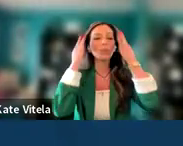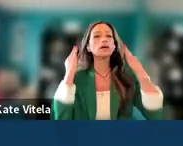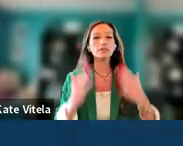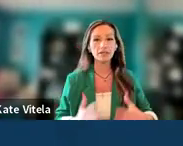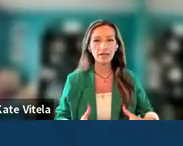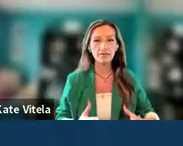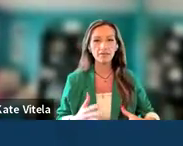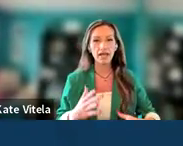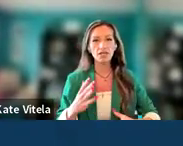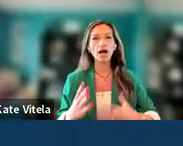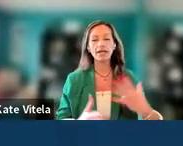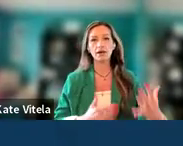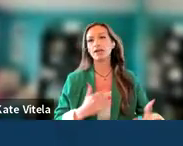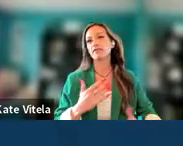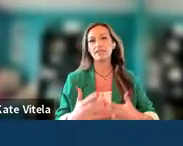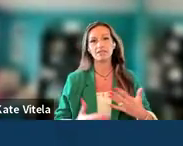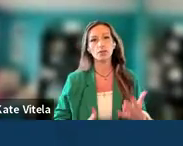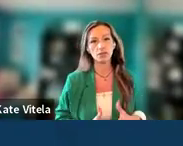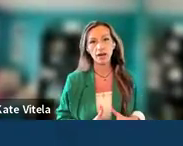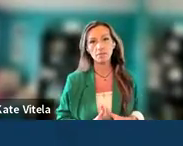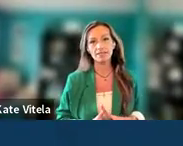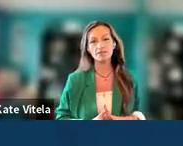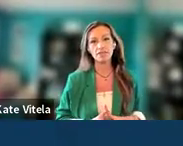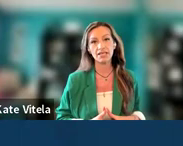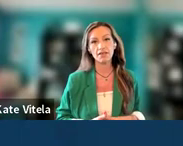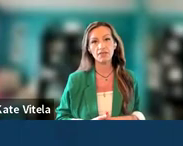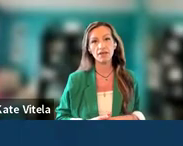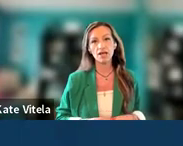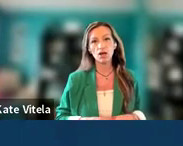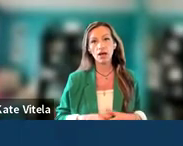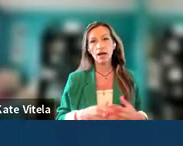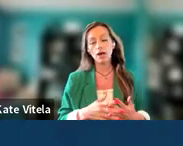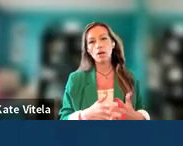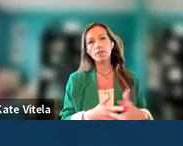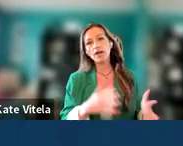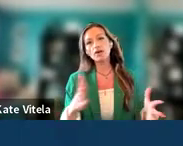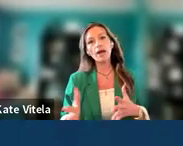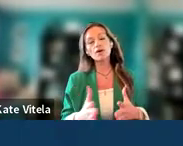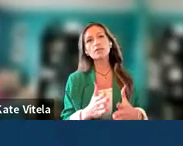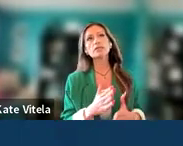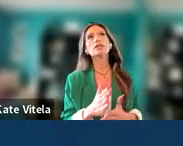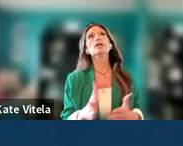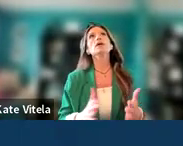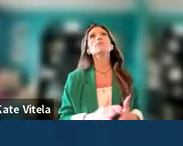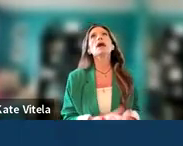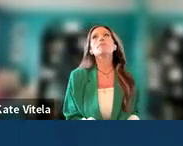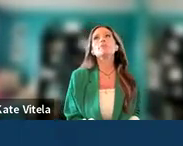lacking a will to live, not caring if I slowly drank myself to death. But then around